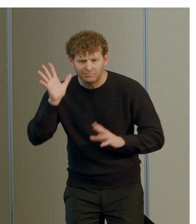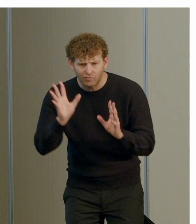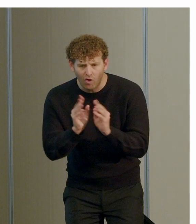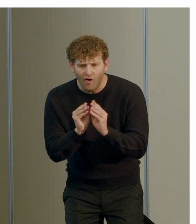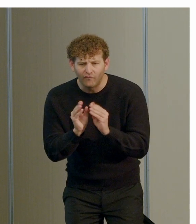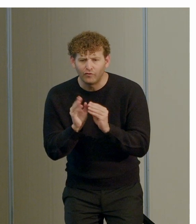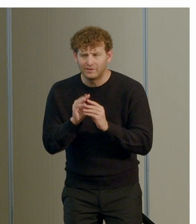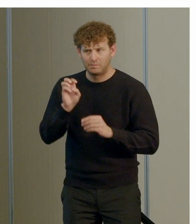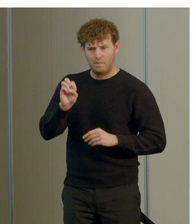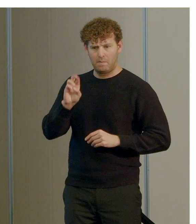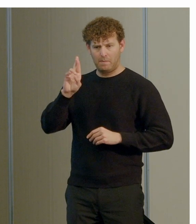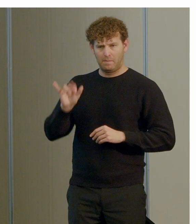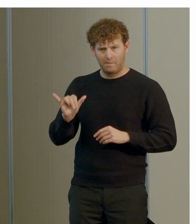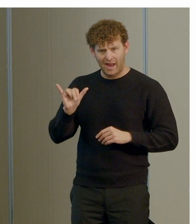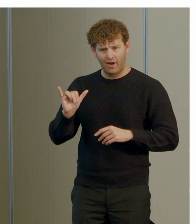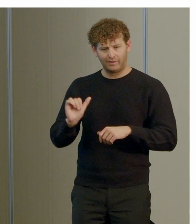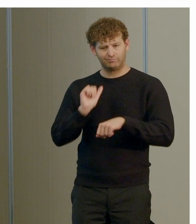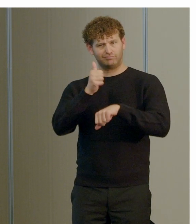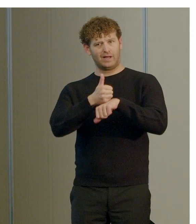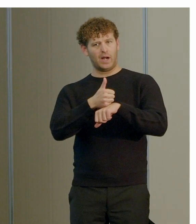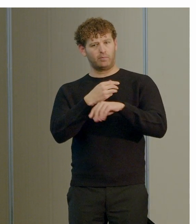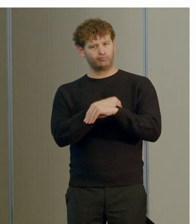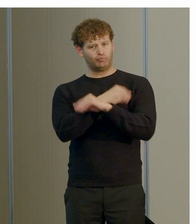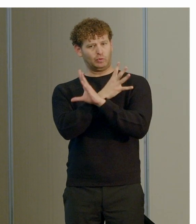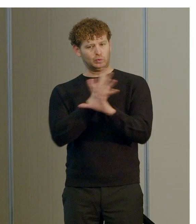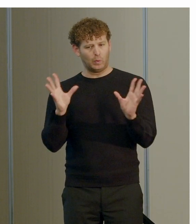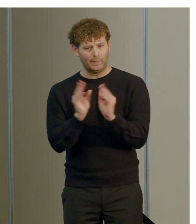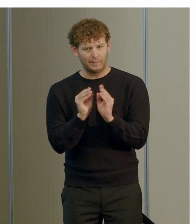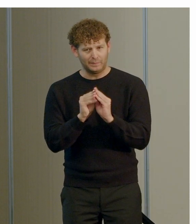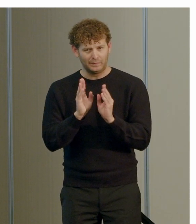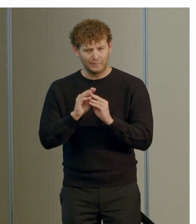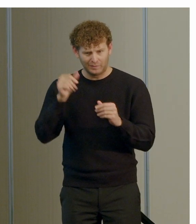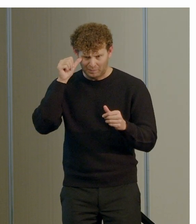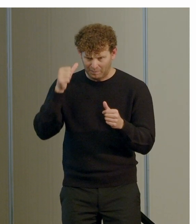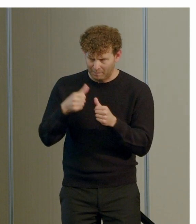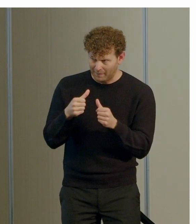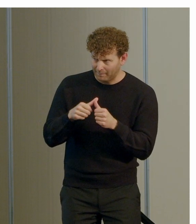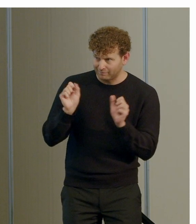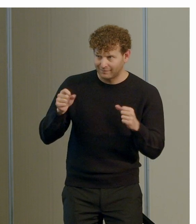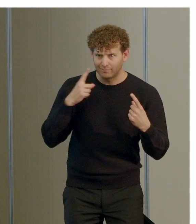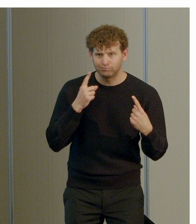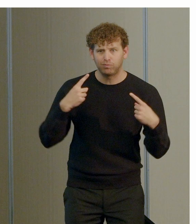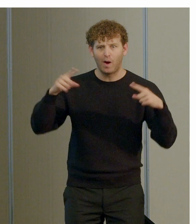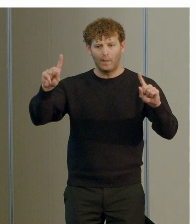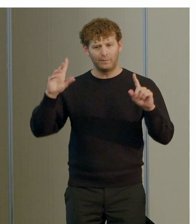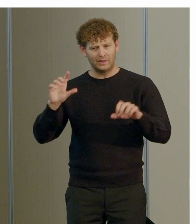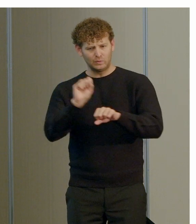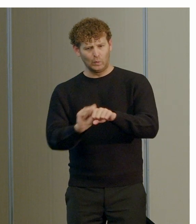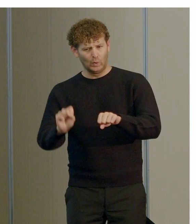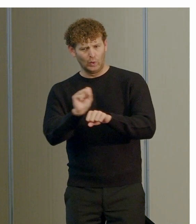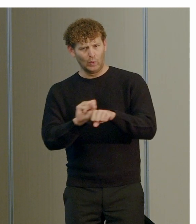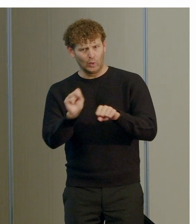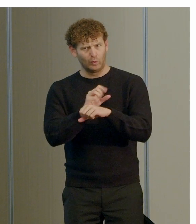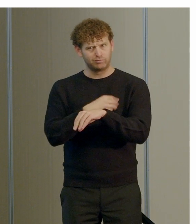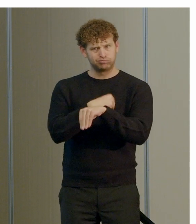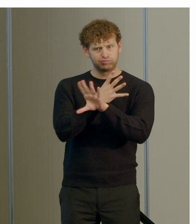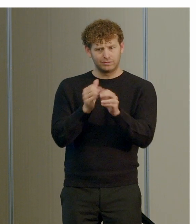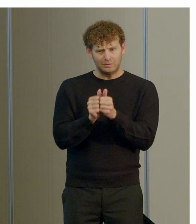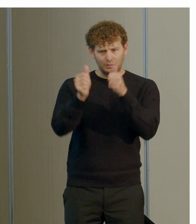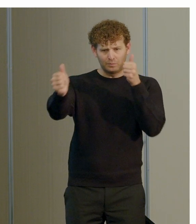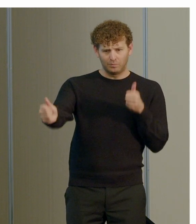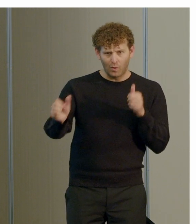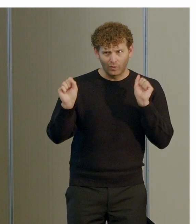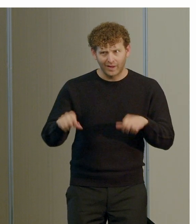meeting. Yes, we can accomplish work virtually on a computer screen, believe it or not. We set up that